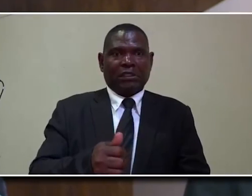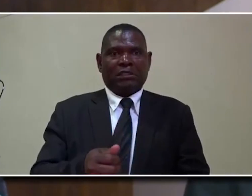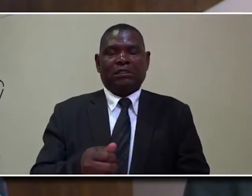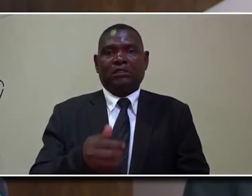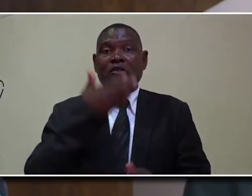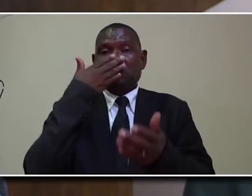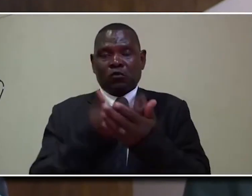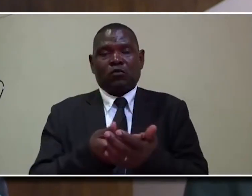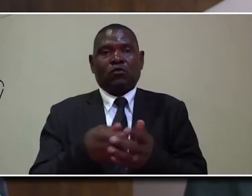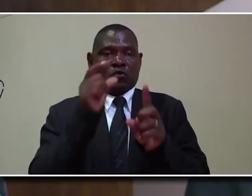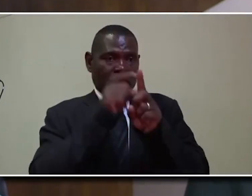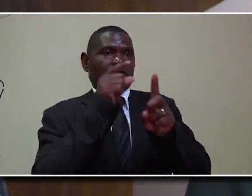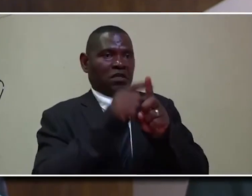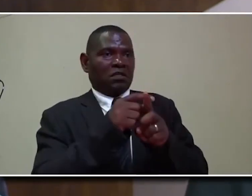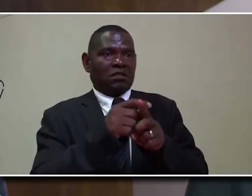practice.